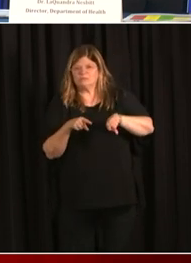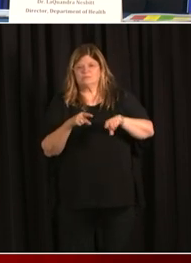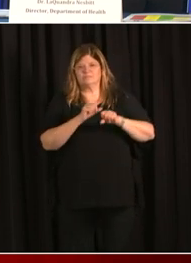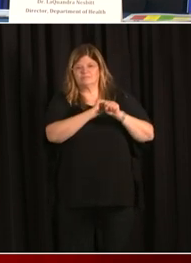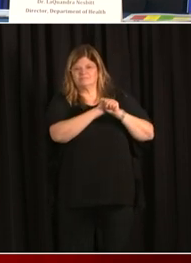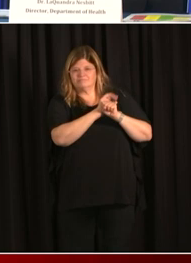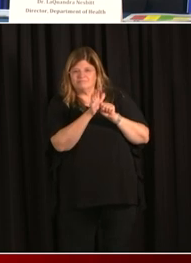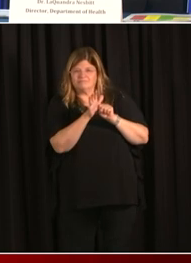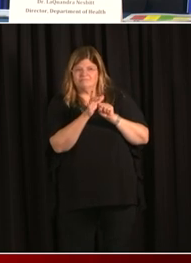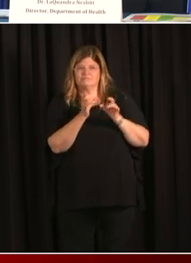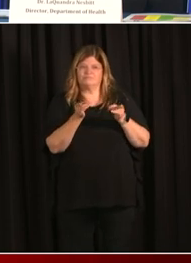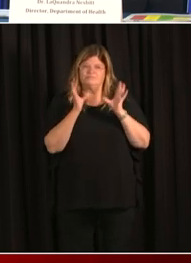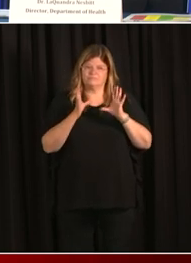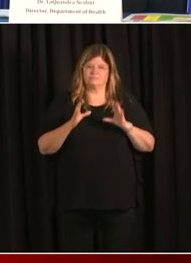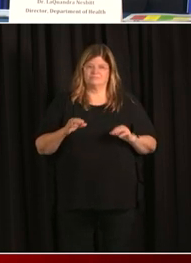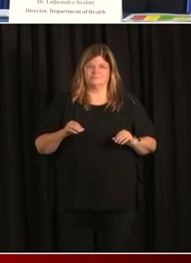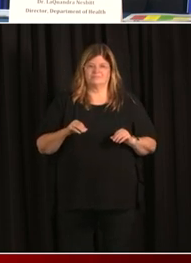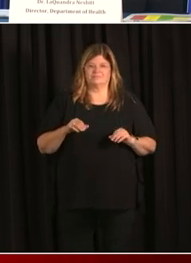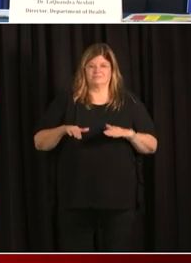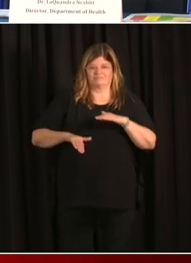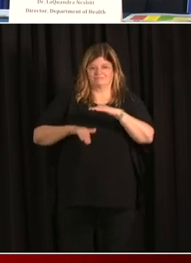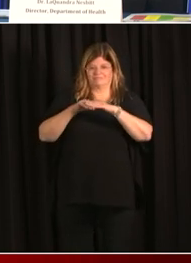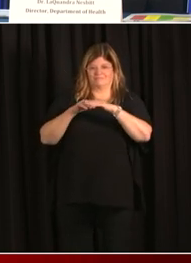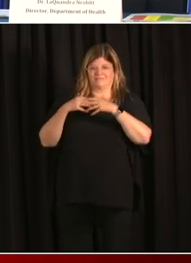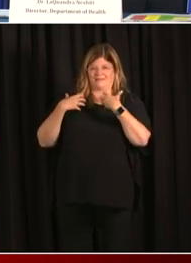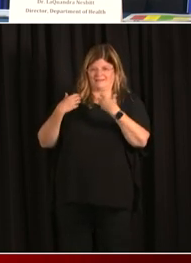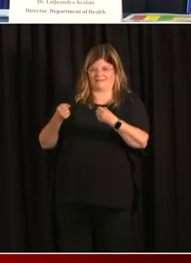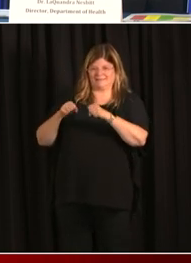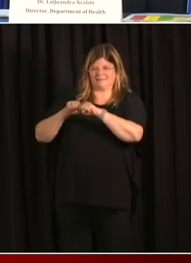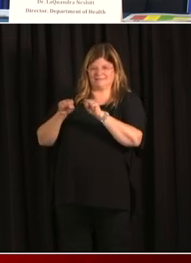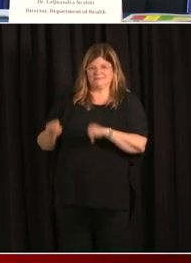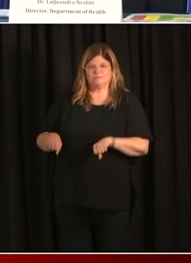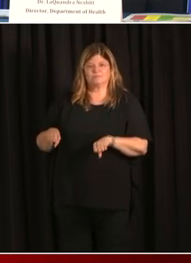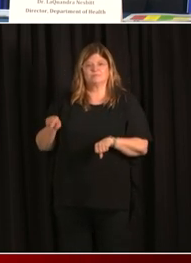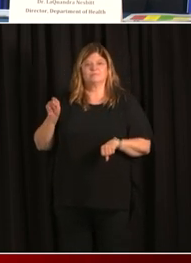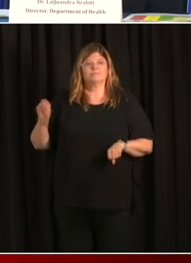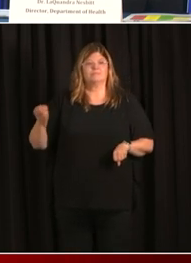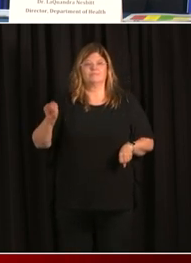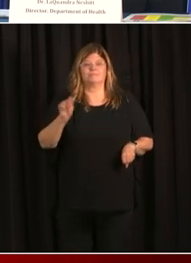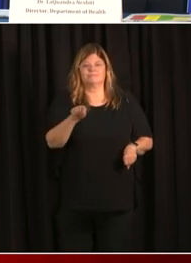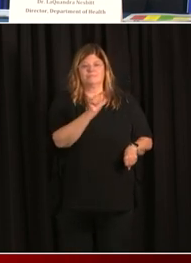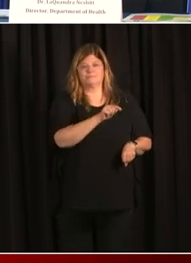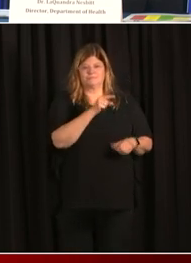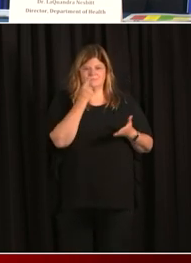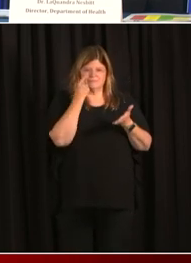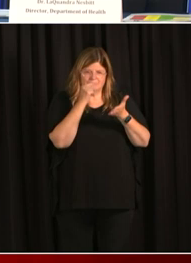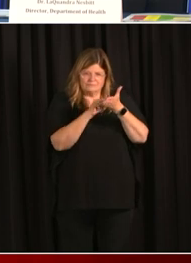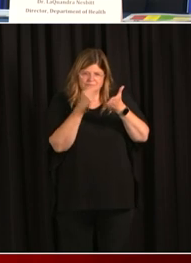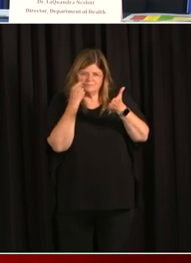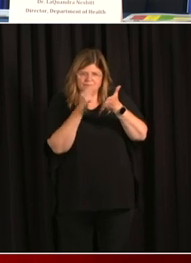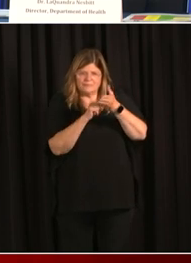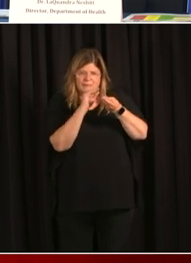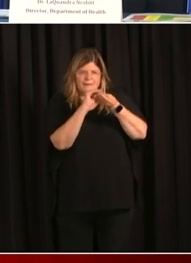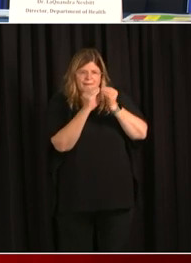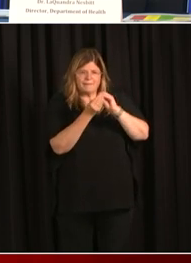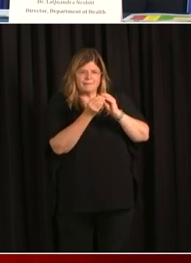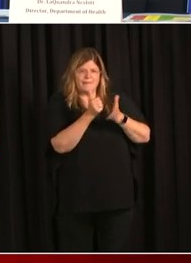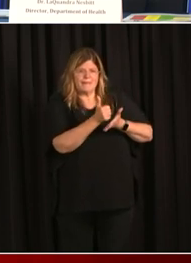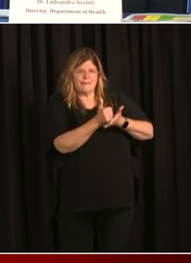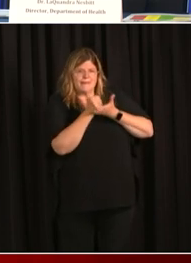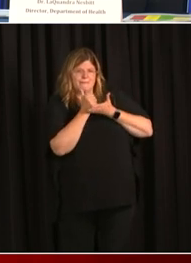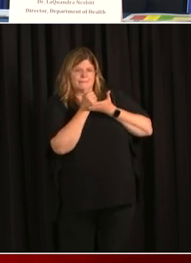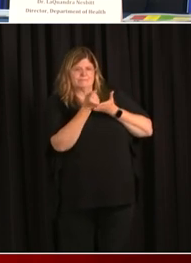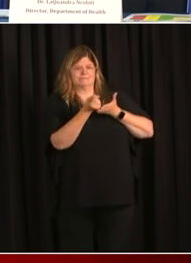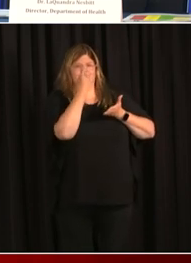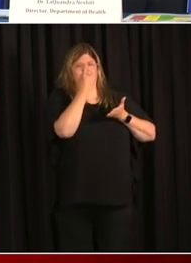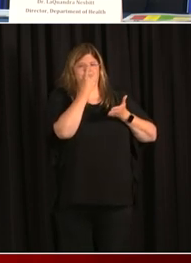and capacity in our public health system. So these are a few of the indicators that are best to help people understand what the